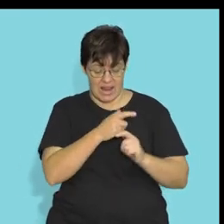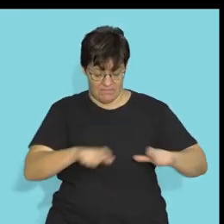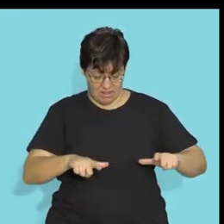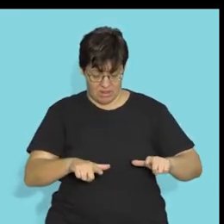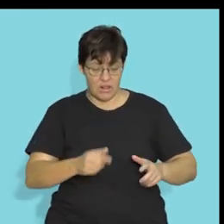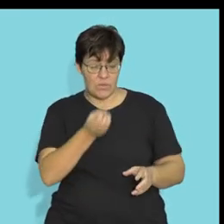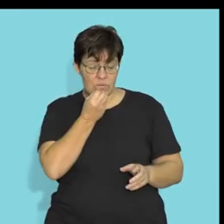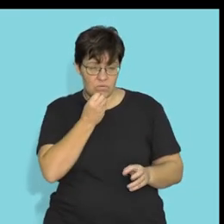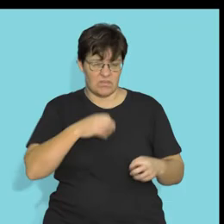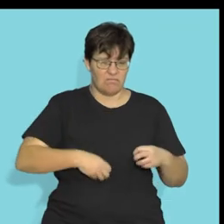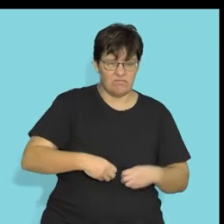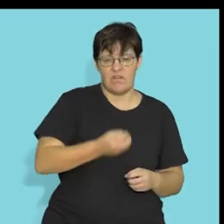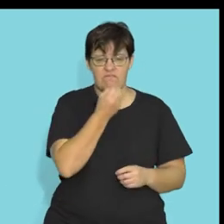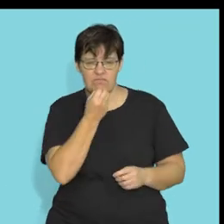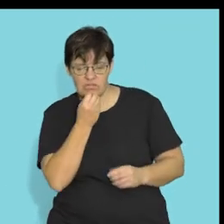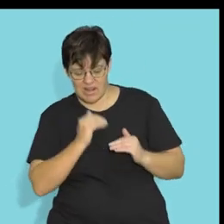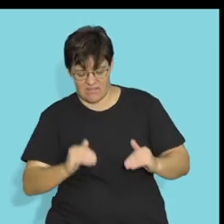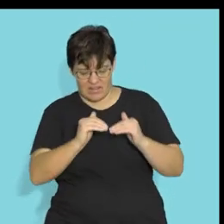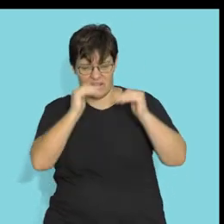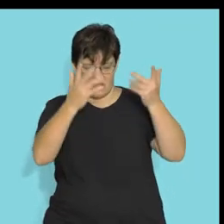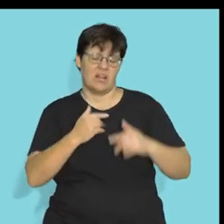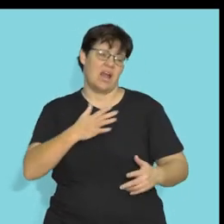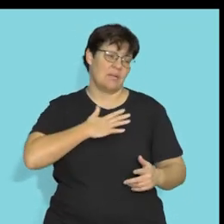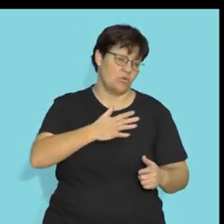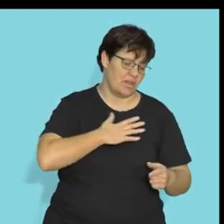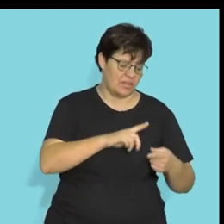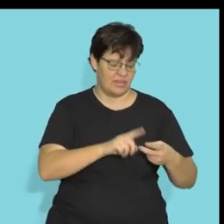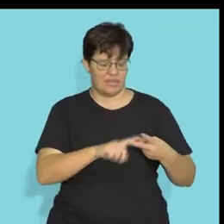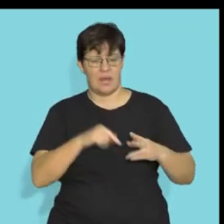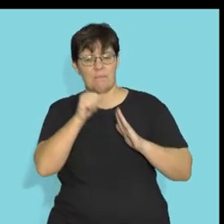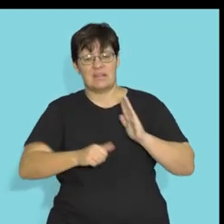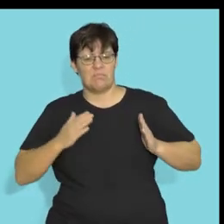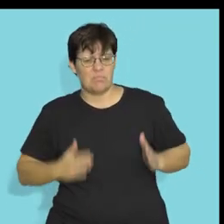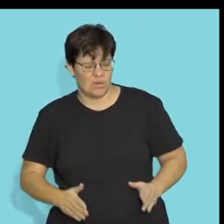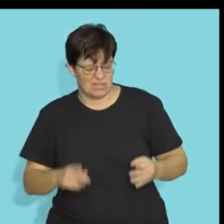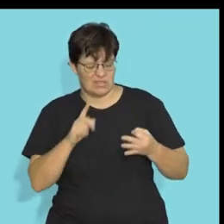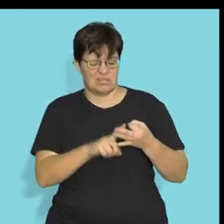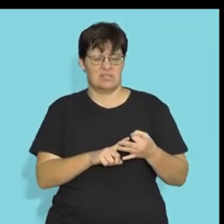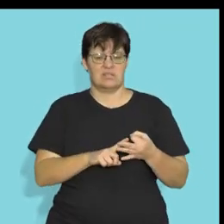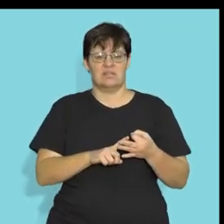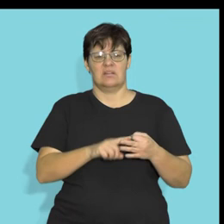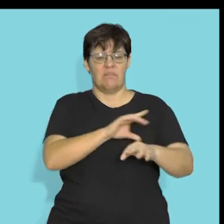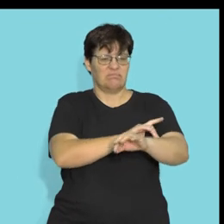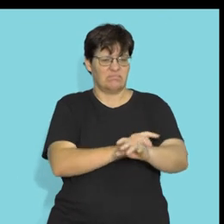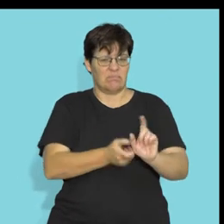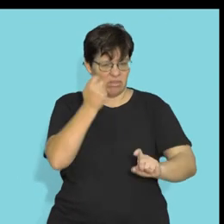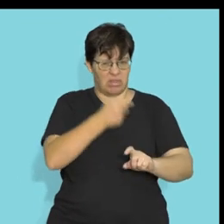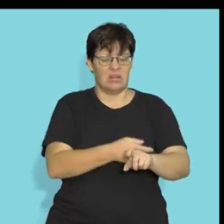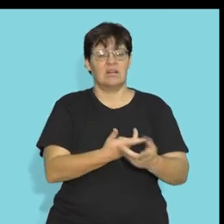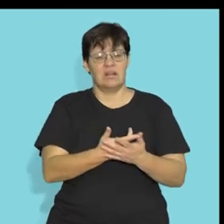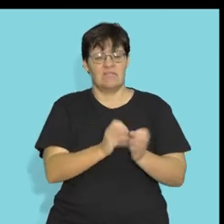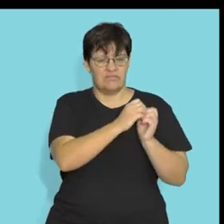at each level for metabolic functioning, such as respiration, maintenance of the body, repair of